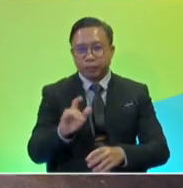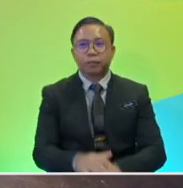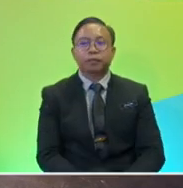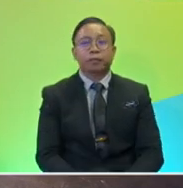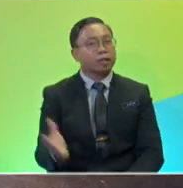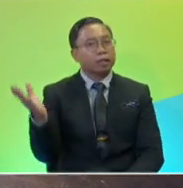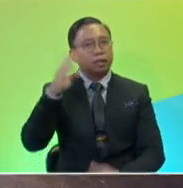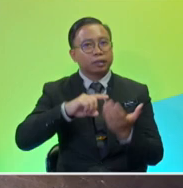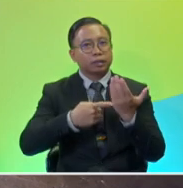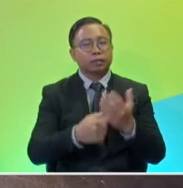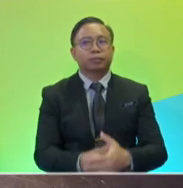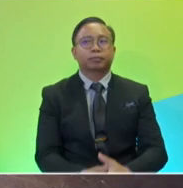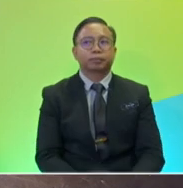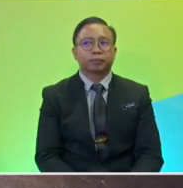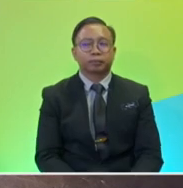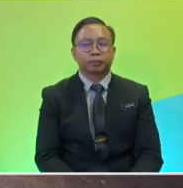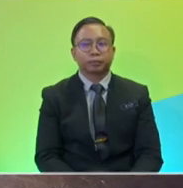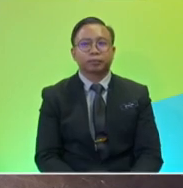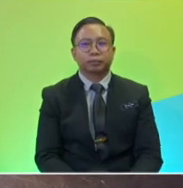Let's start.